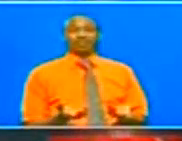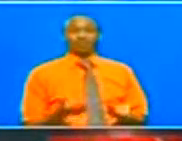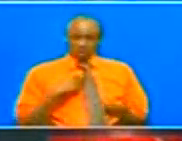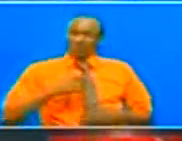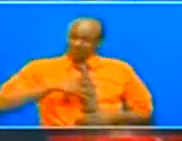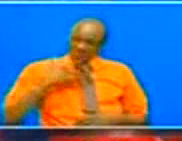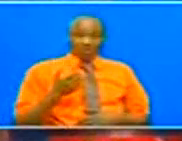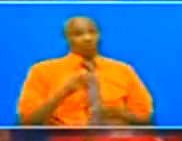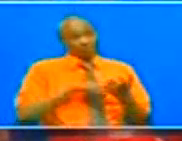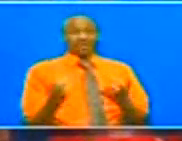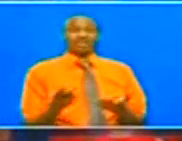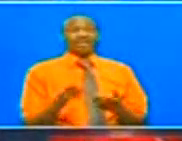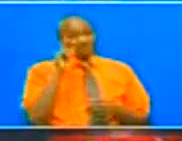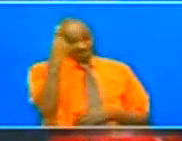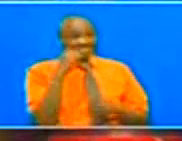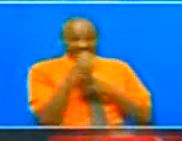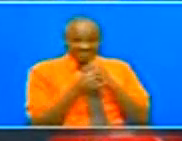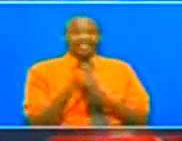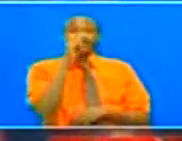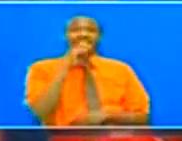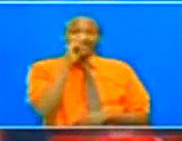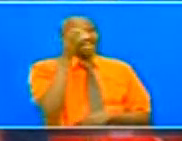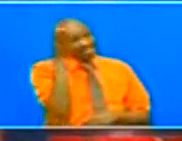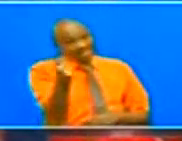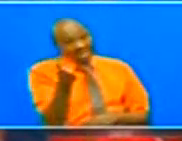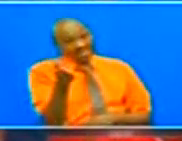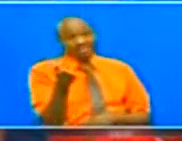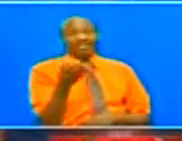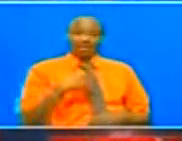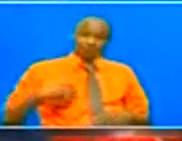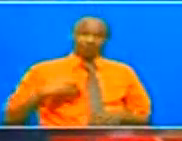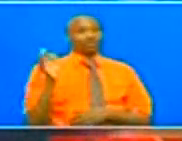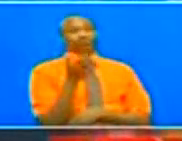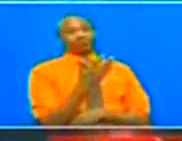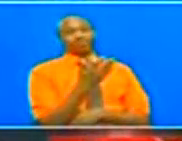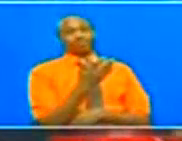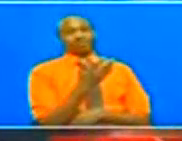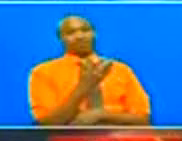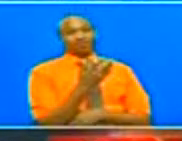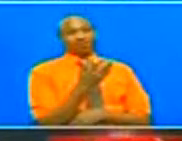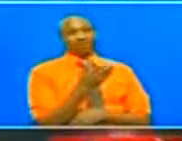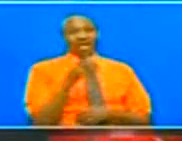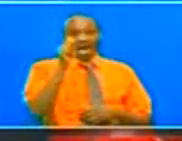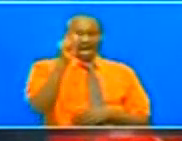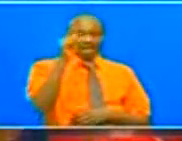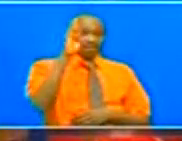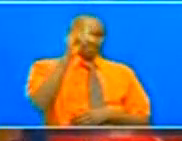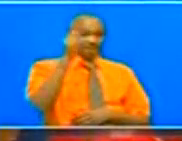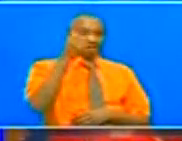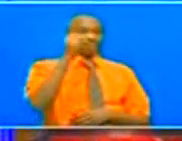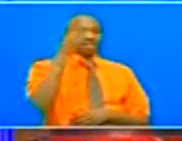fail as a country. And it's not the first country. Tanzania did that to Burundi refugees. Al-Bashir, when there was a lot of